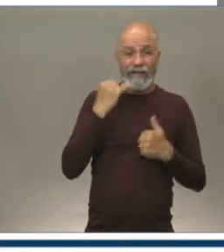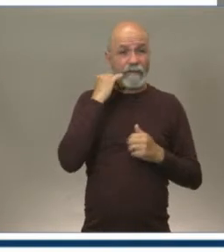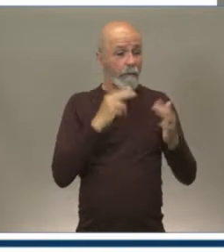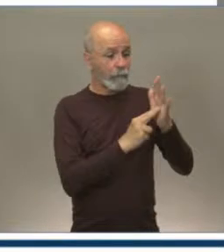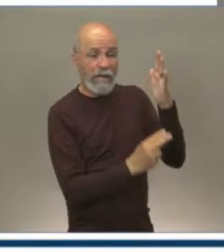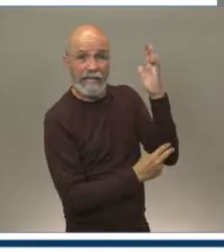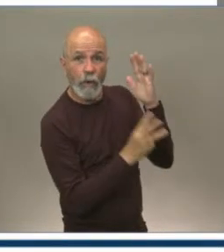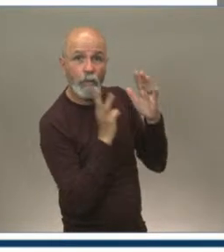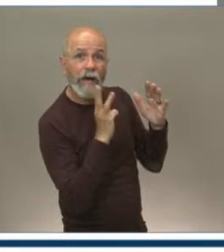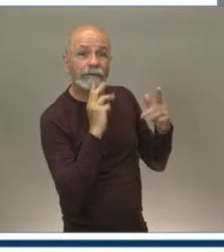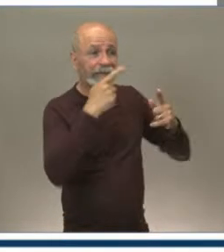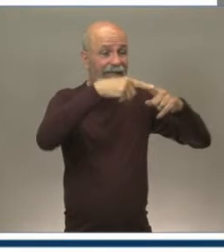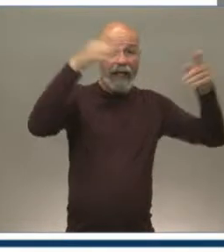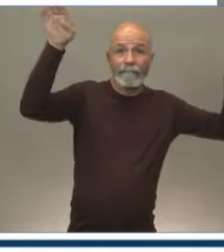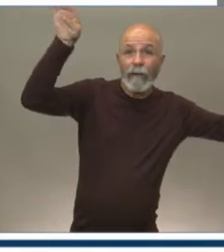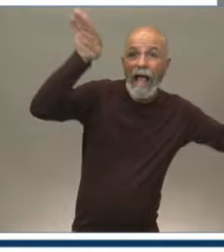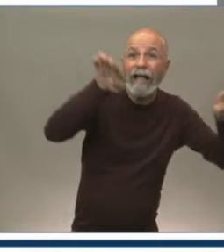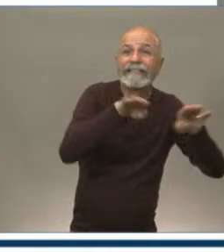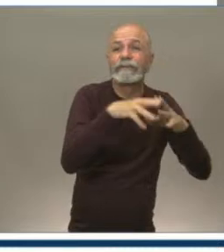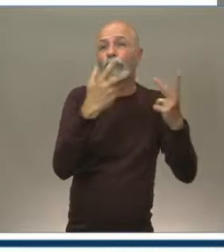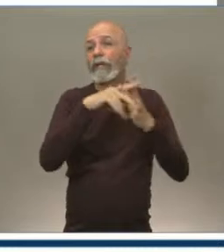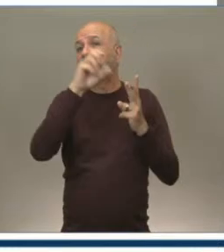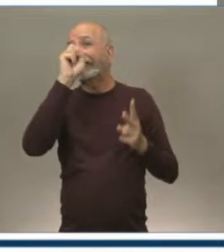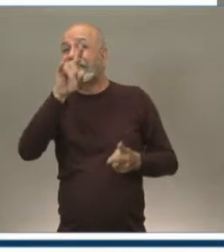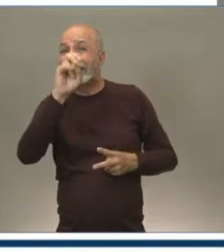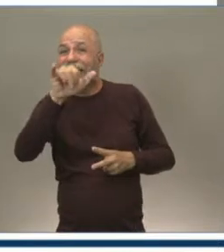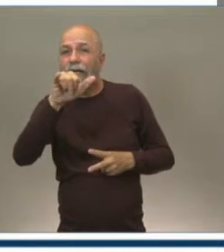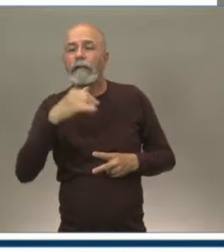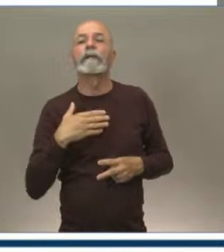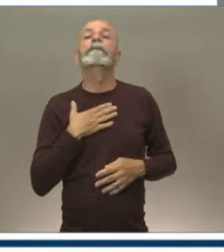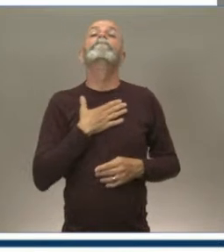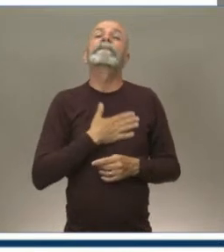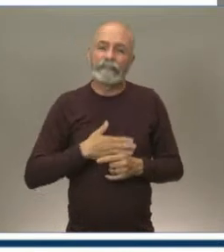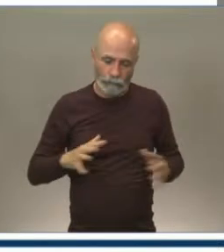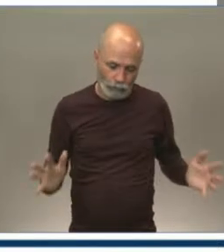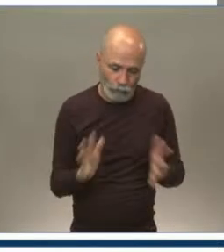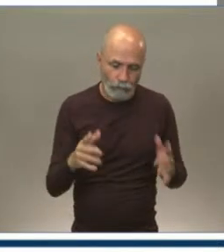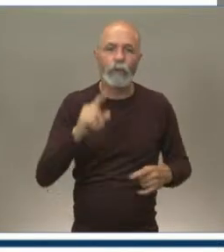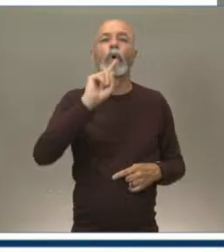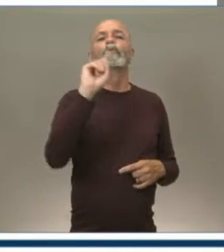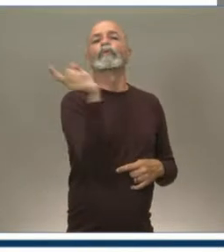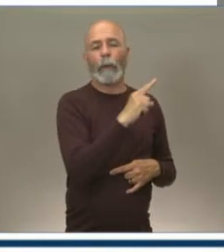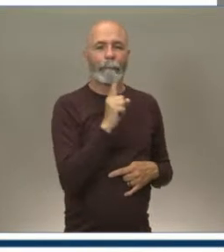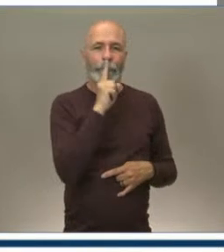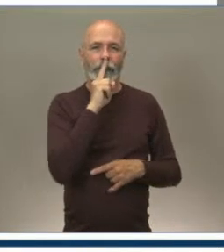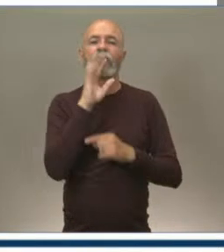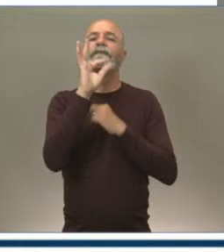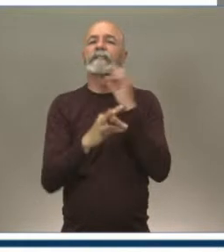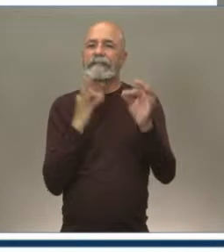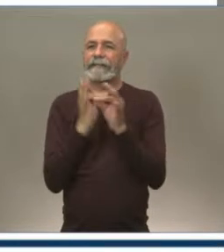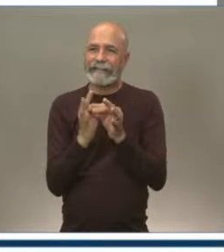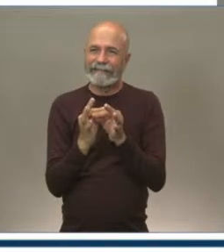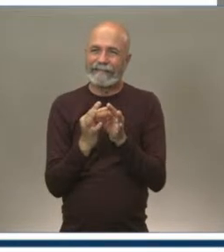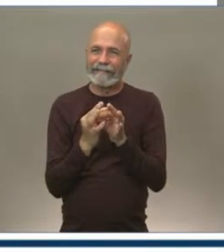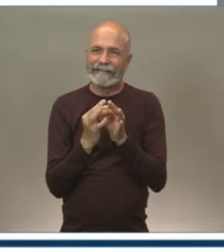Please go to a pop-up or book an asymptomatic test at a primary assessment center at